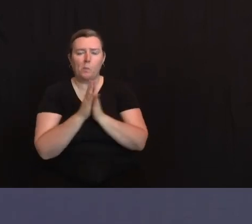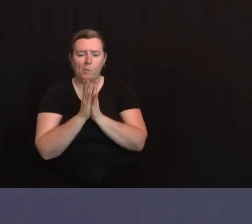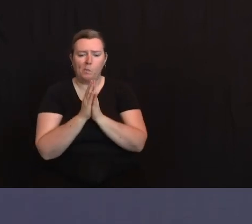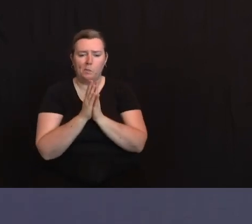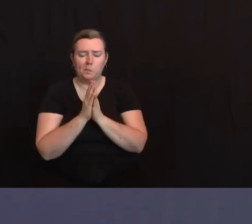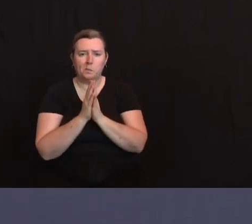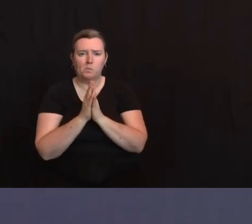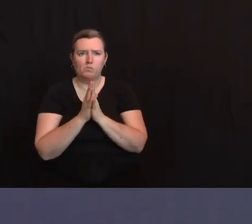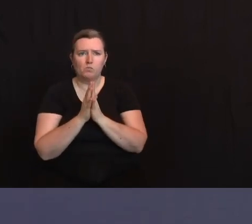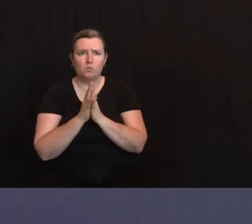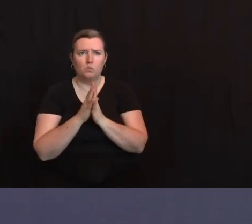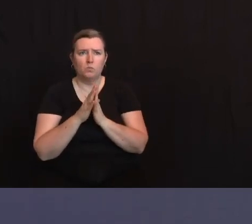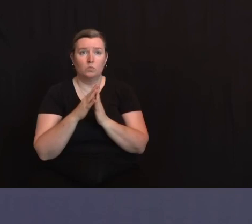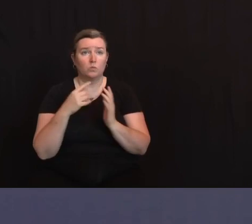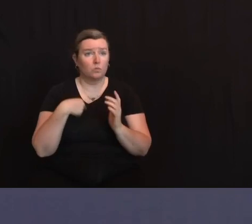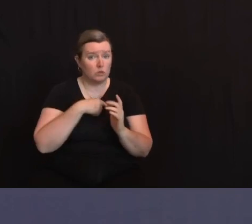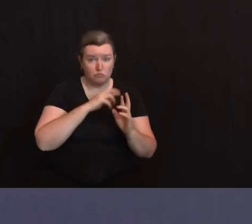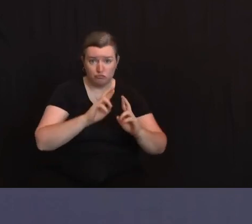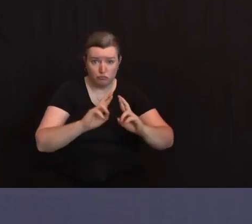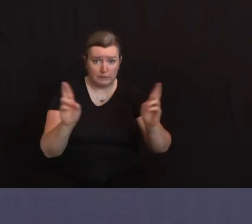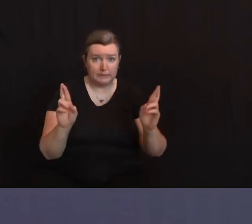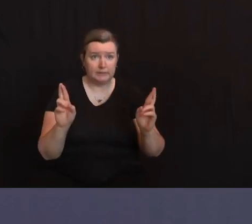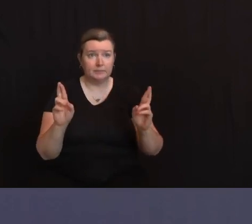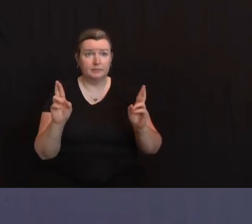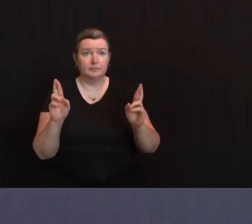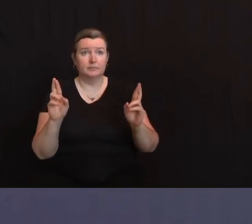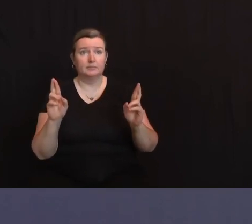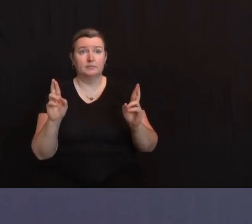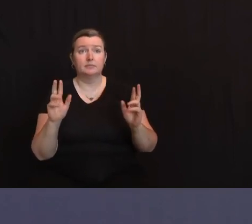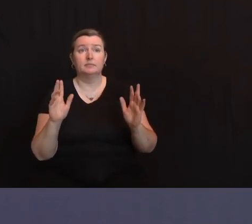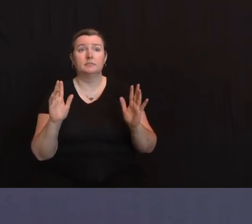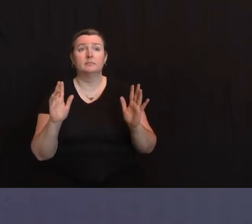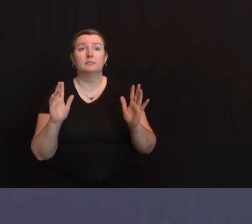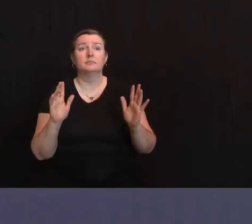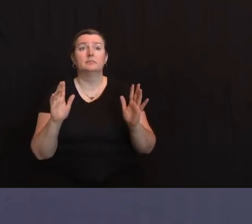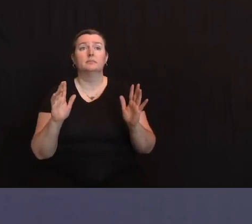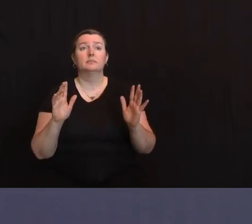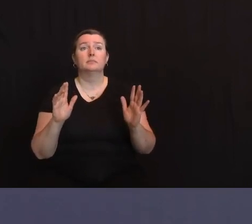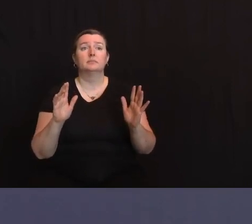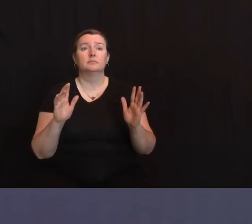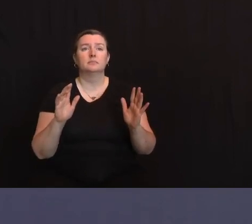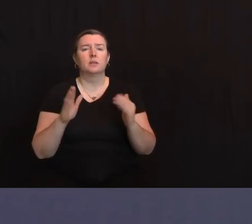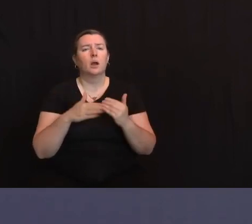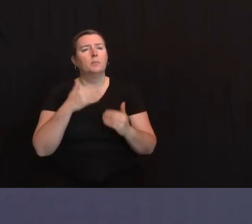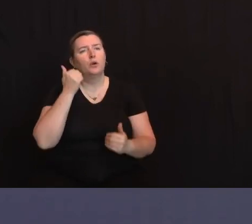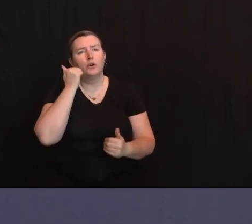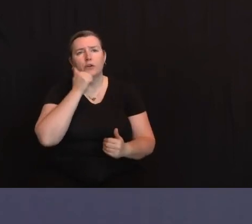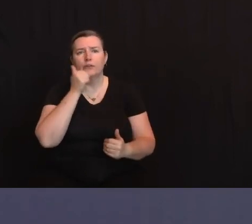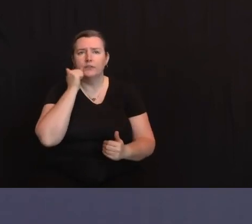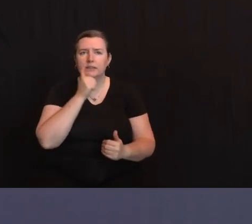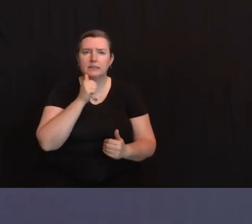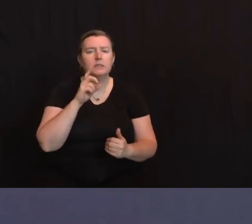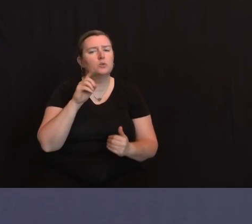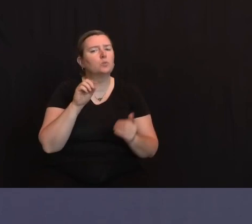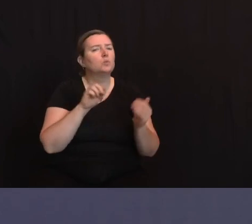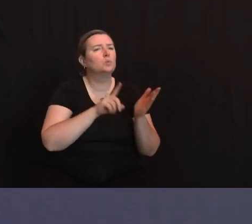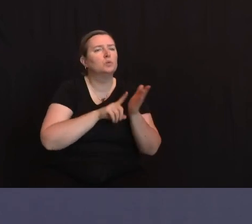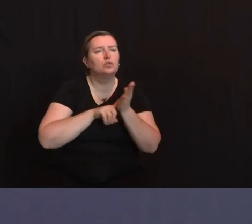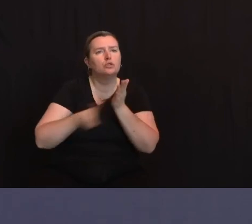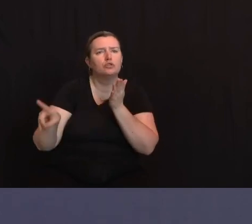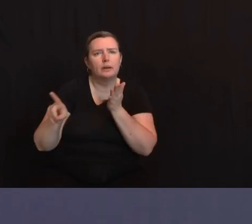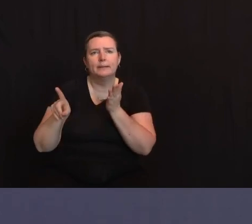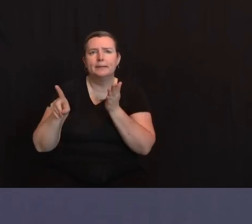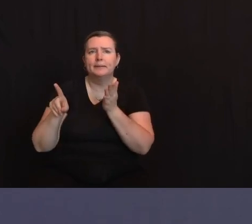How ready are we? I make it my business, not every day, but most days, to just check in with players in